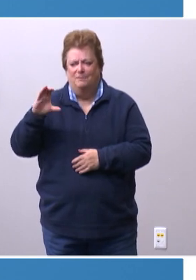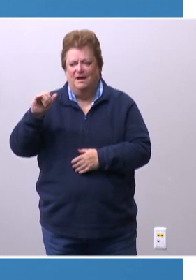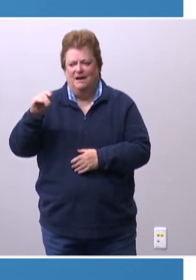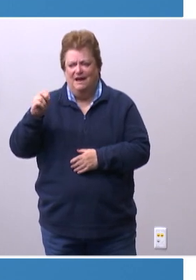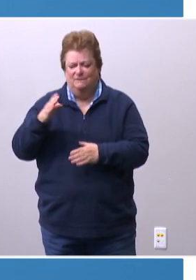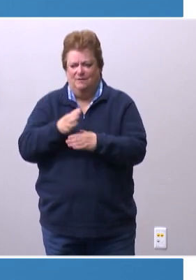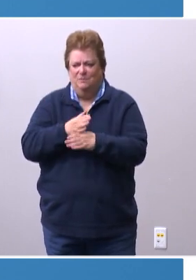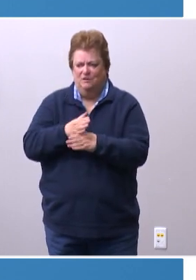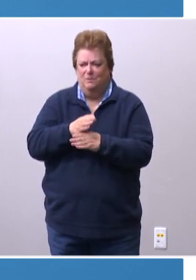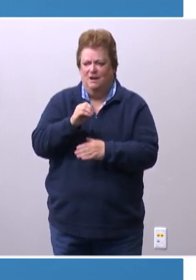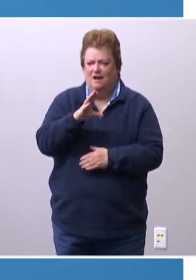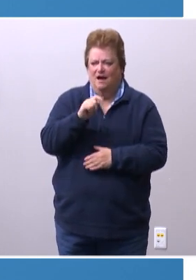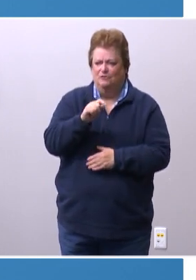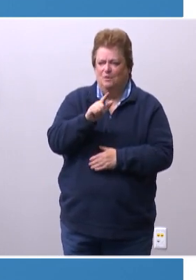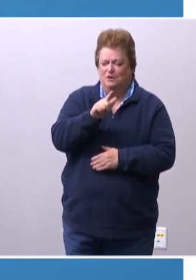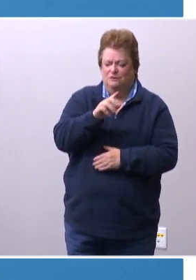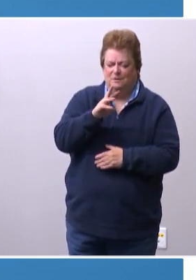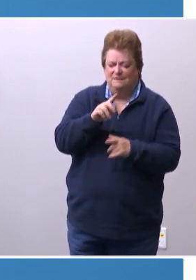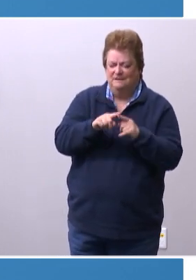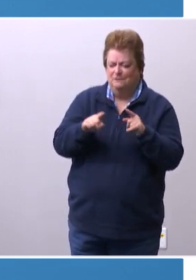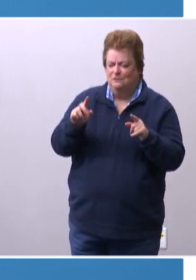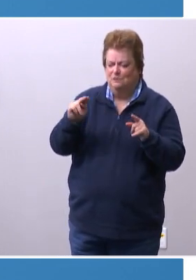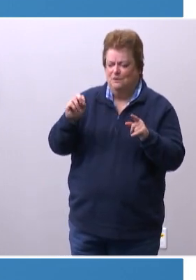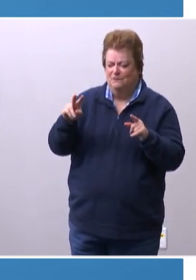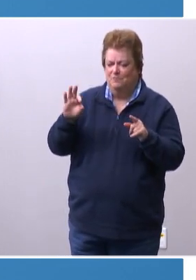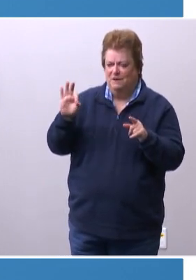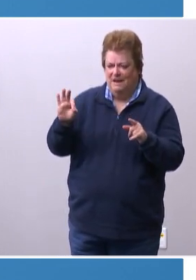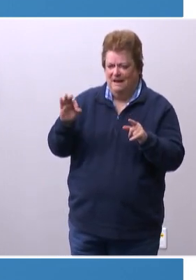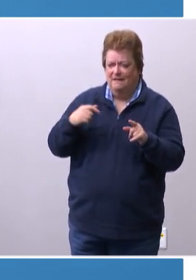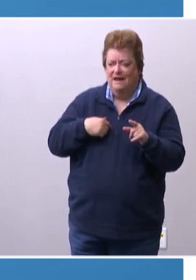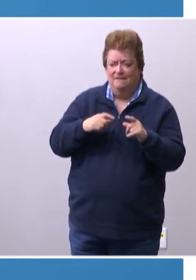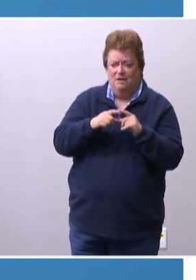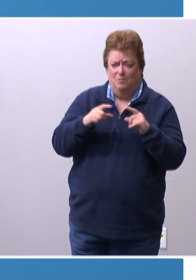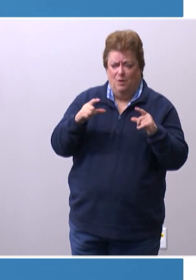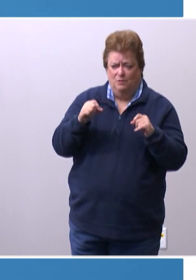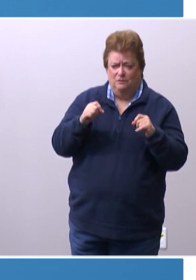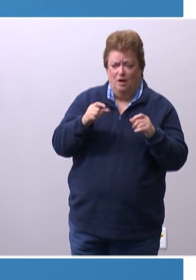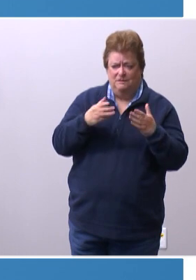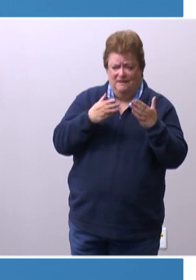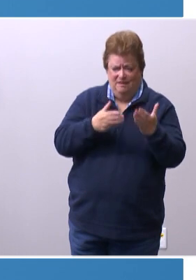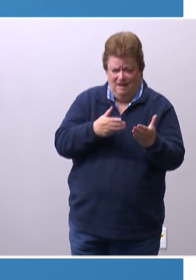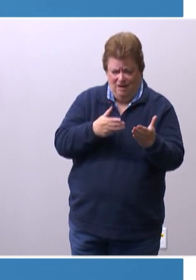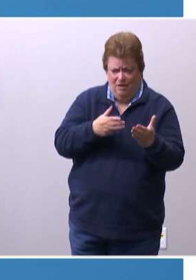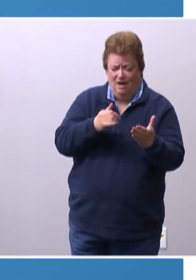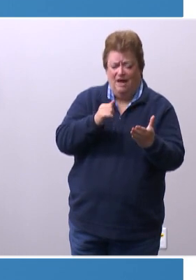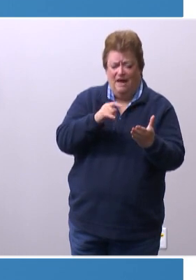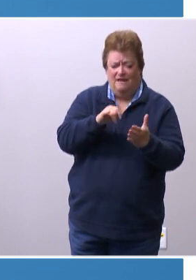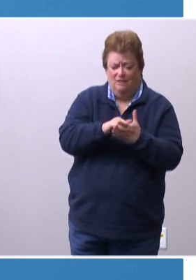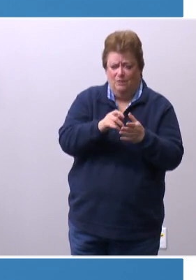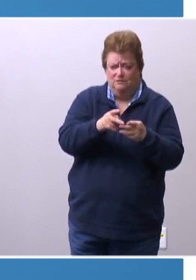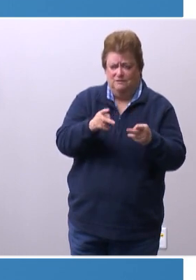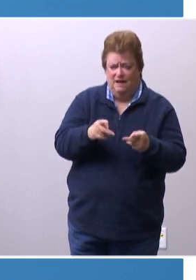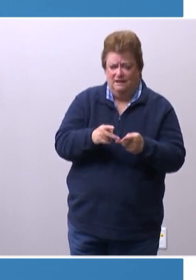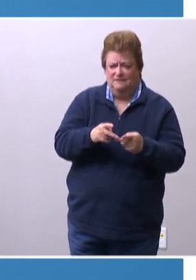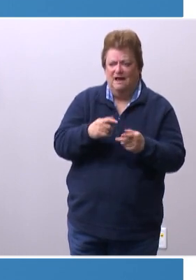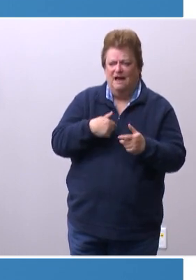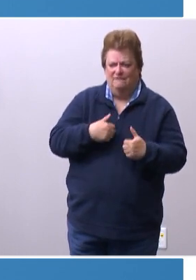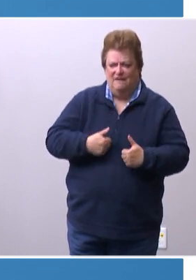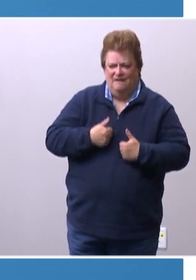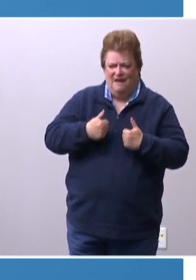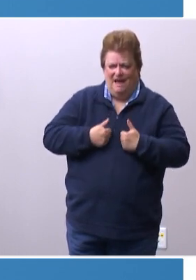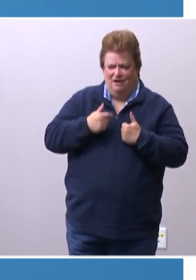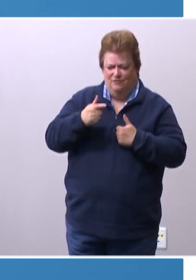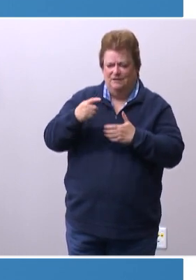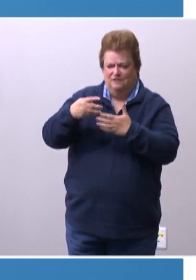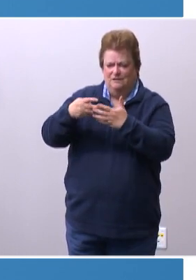October 26th and November 9th. Postcards are available at each of these sites. The addresses for those businesses